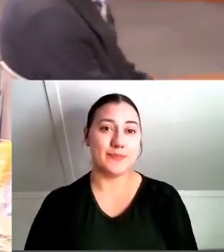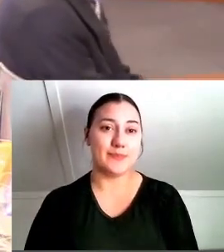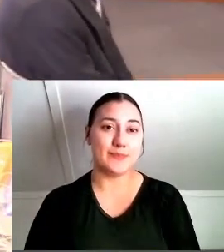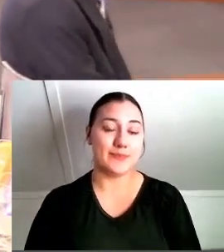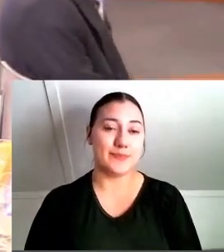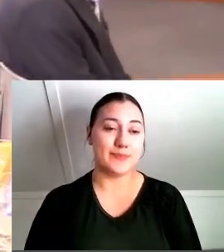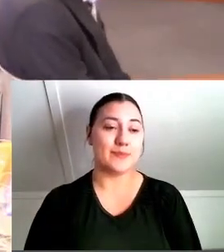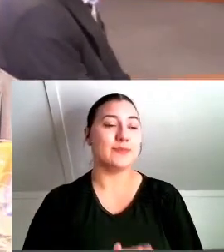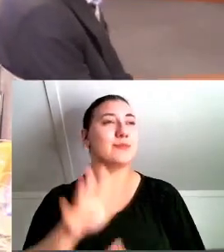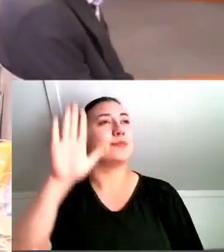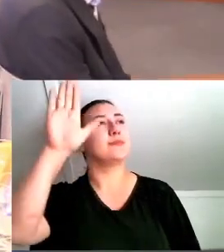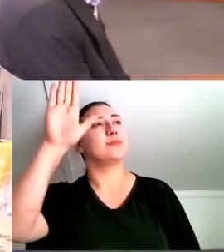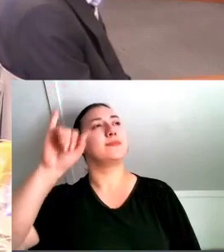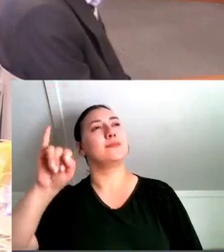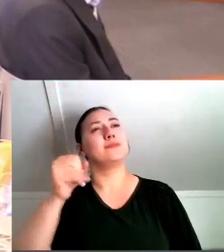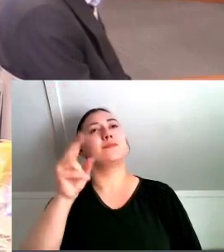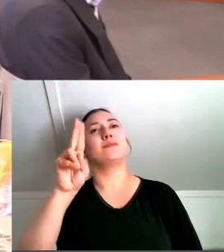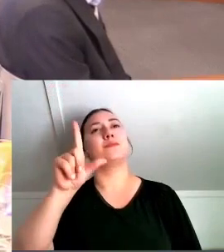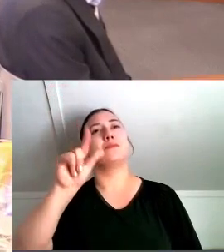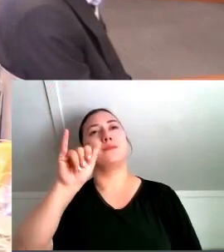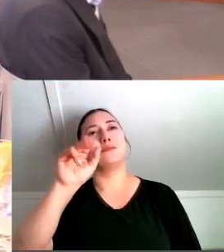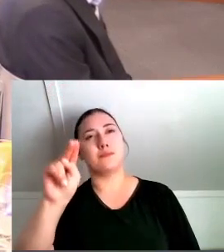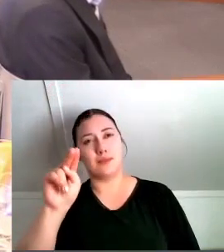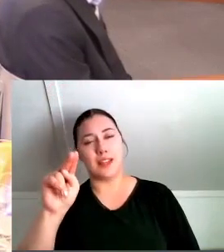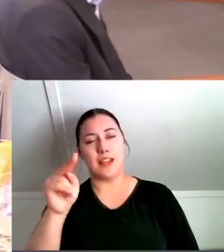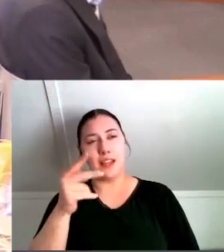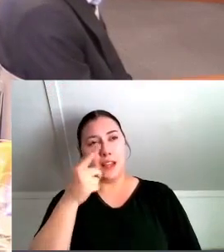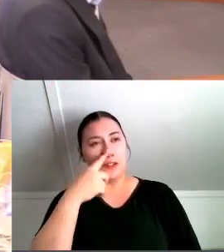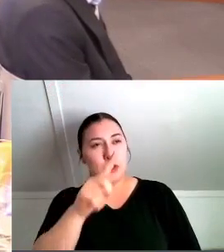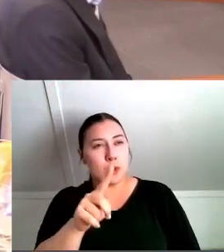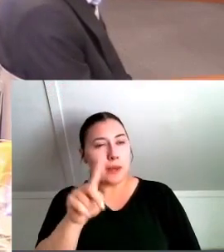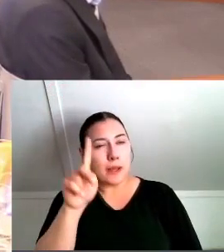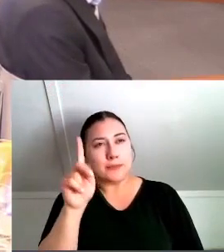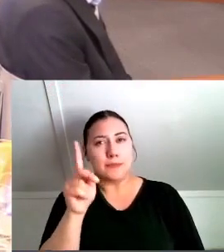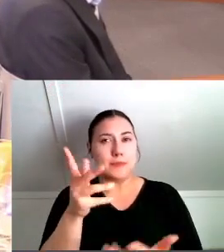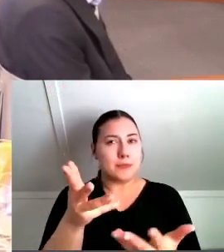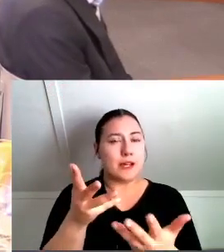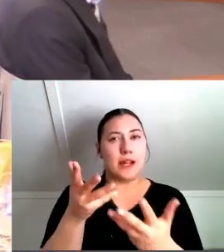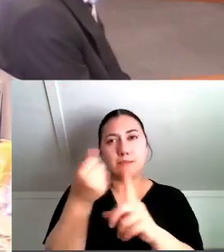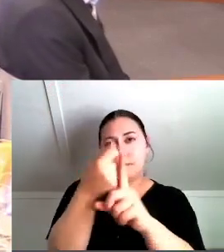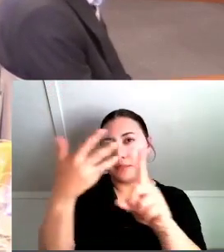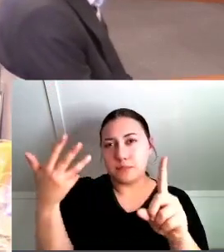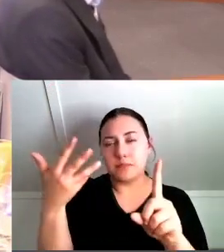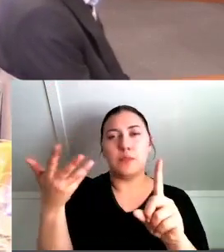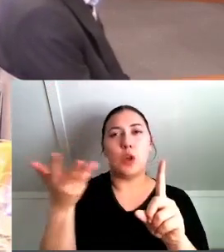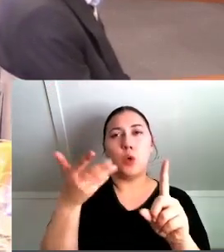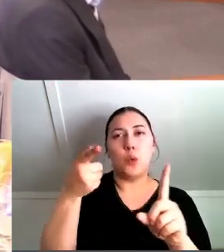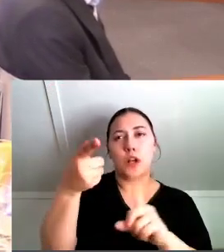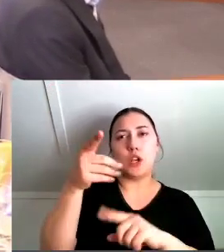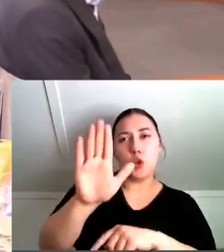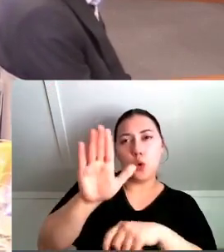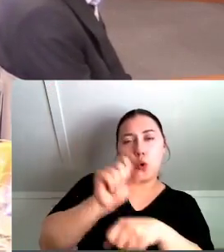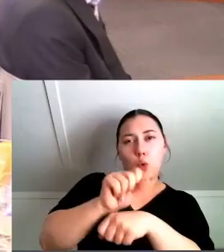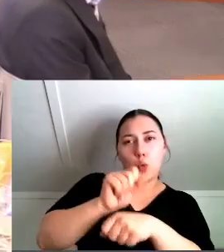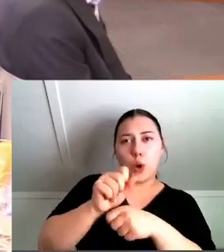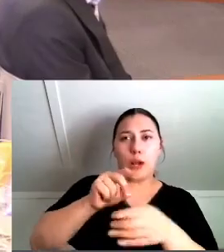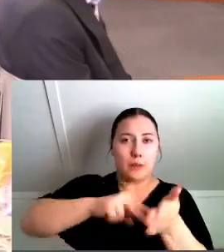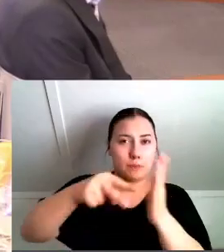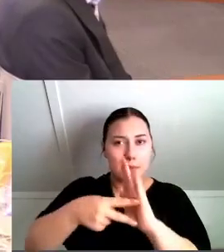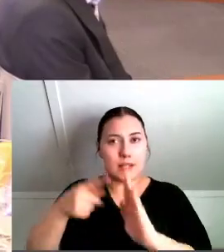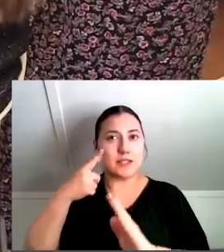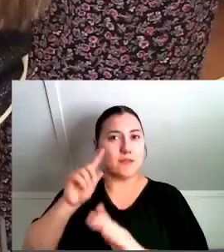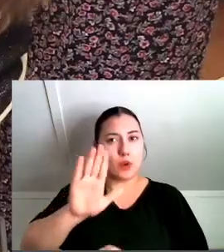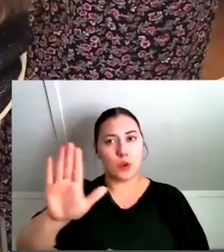Julian, I wonder whether you would let us in a little bit more as to what this work has meant for your students, because you very early on in your talk